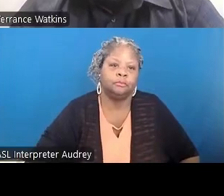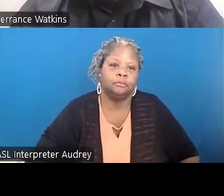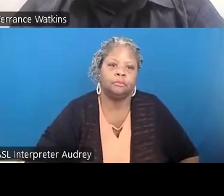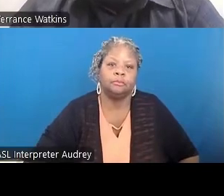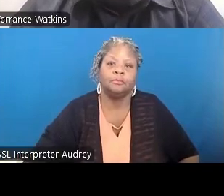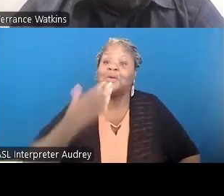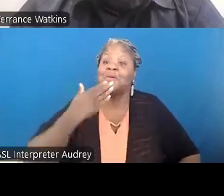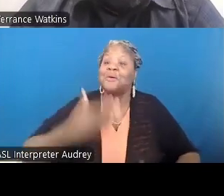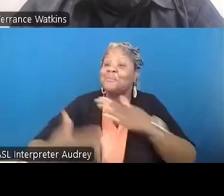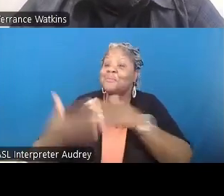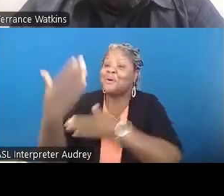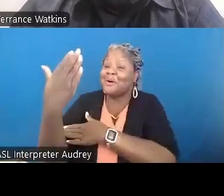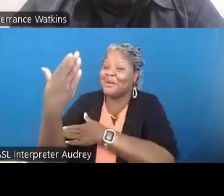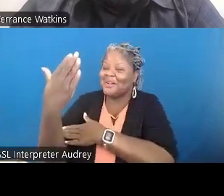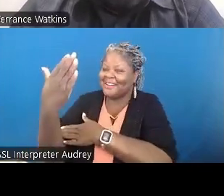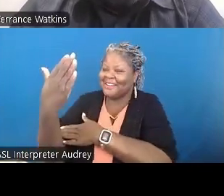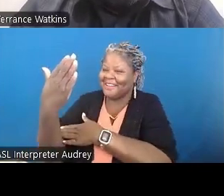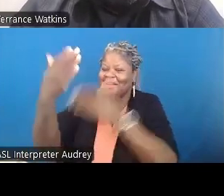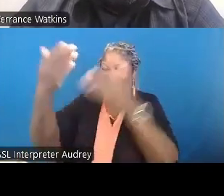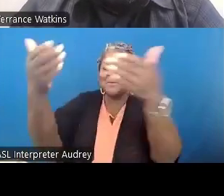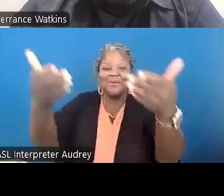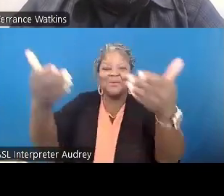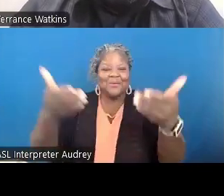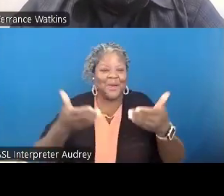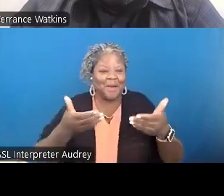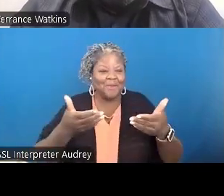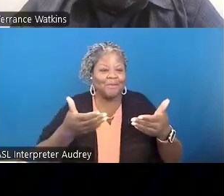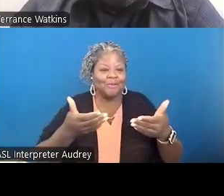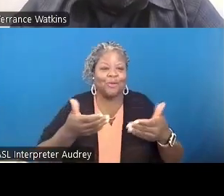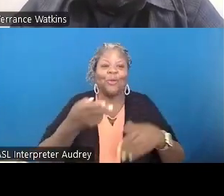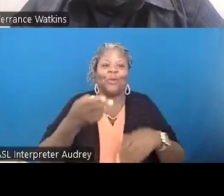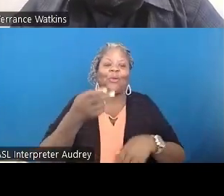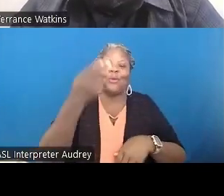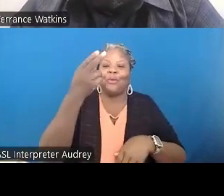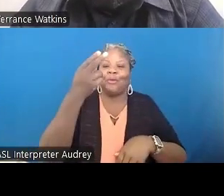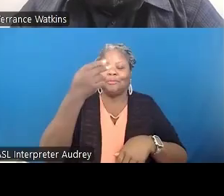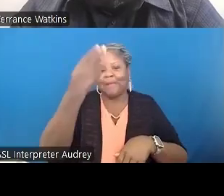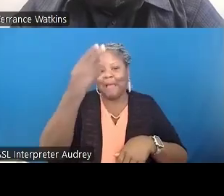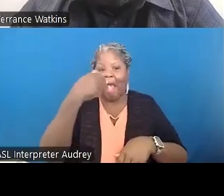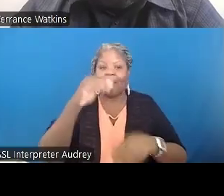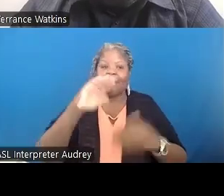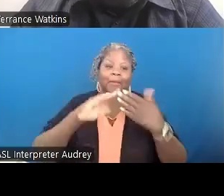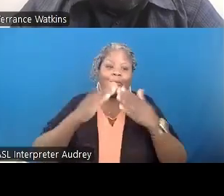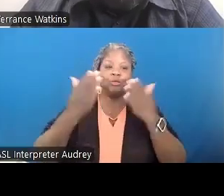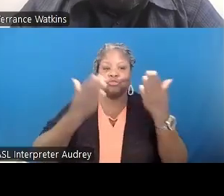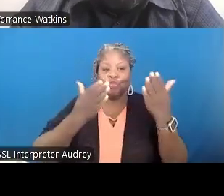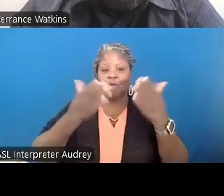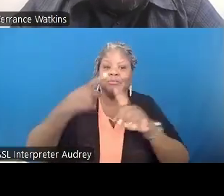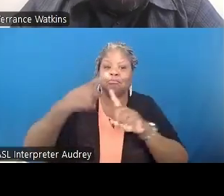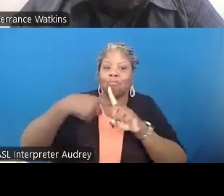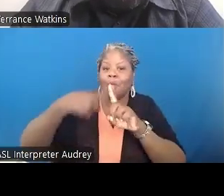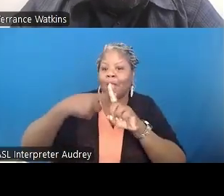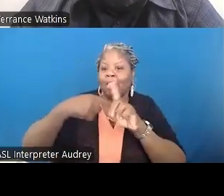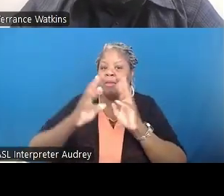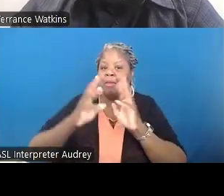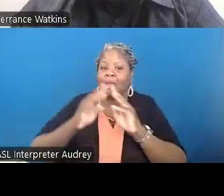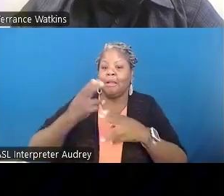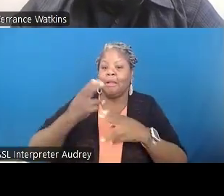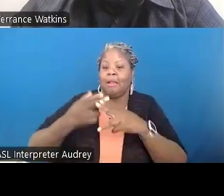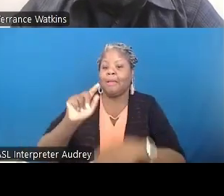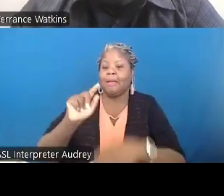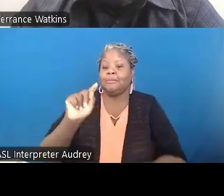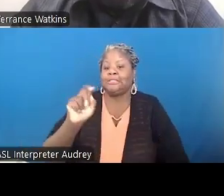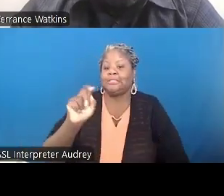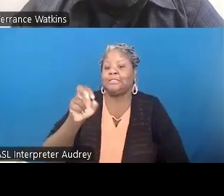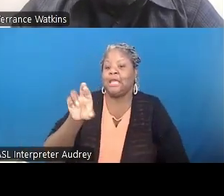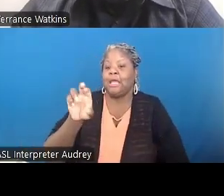Good morning, everyone. Welcome to Catholic Community Services monthly webinar. My name is Terrance Watkins, and I am the Executive